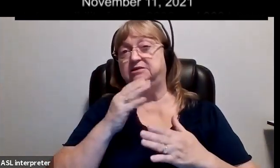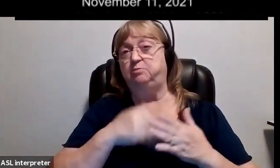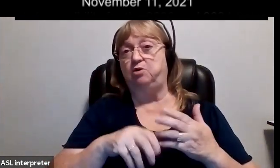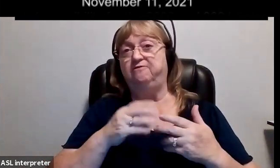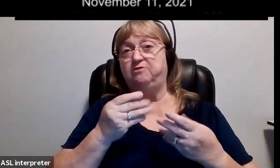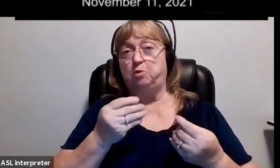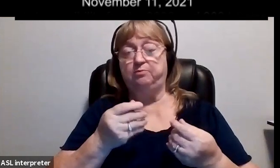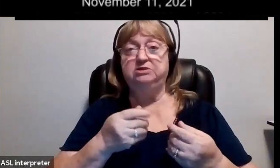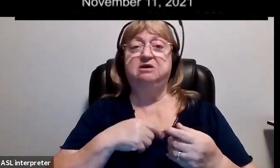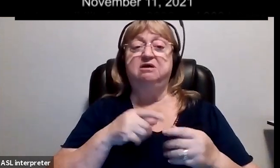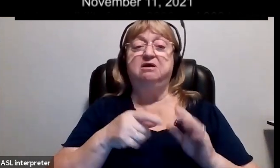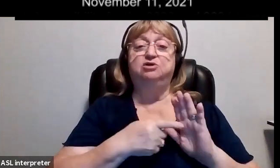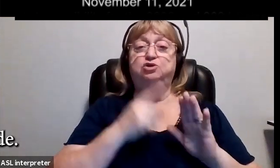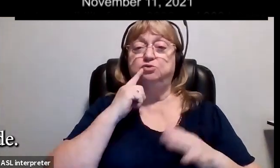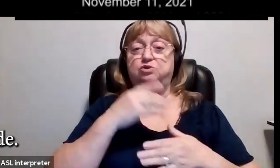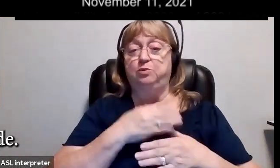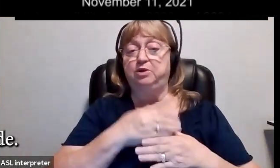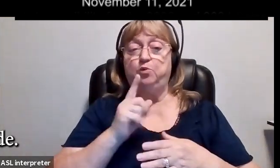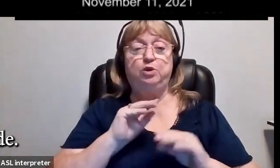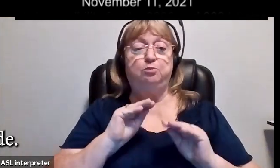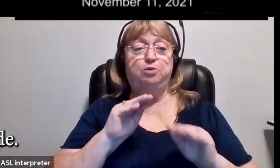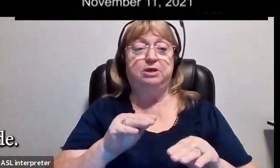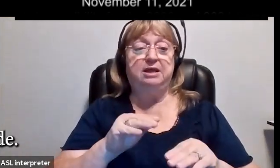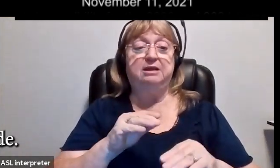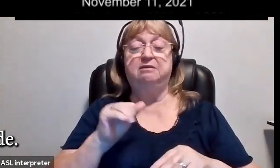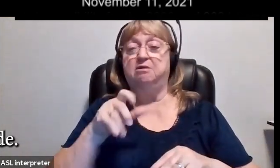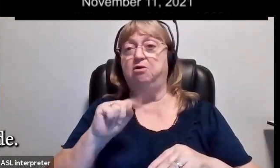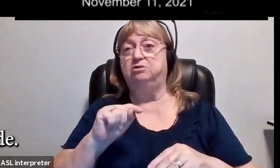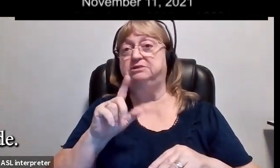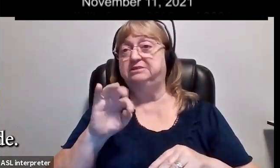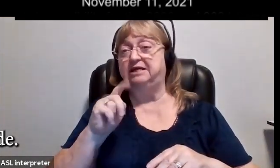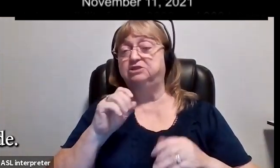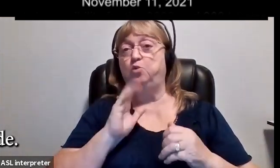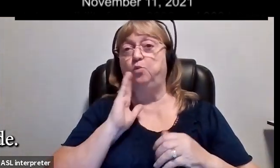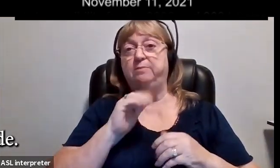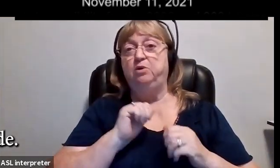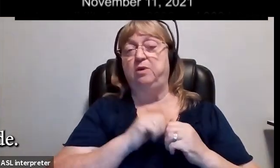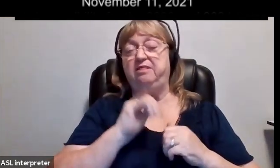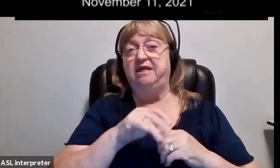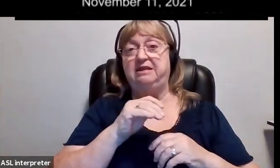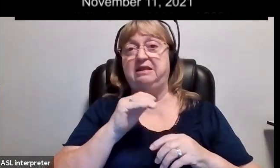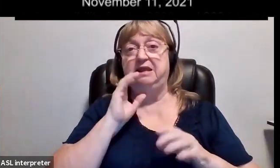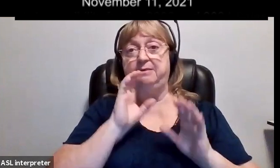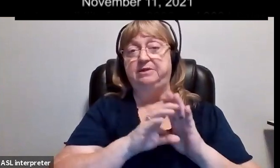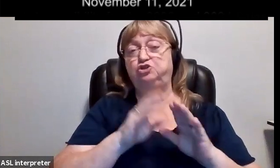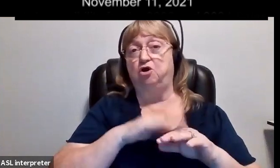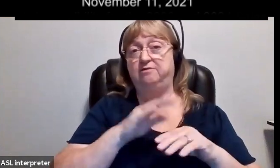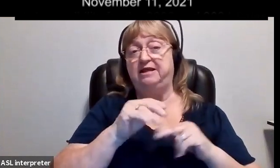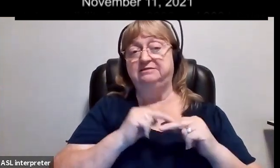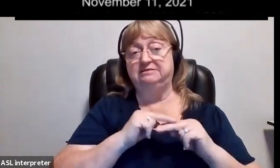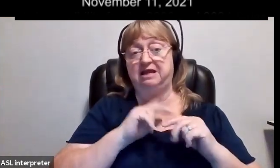slide shows the window where you put it in, and that alt text will be with that image on that slide once you put it